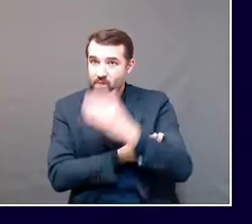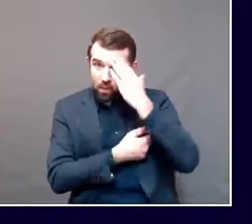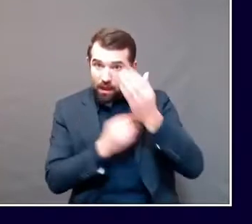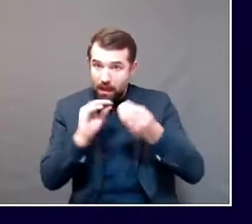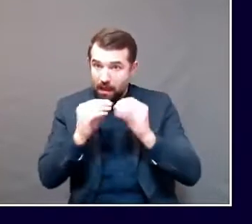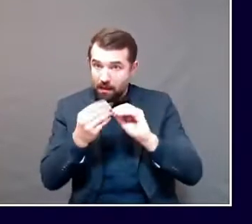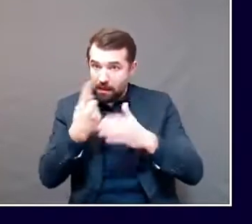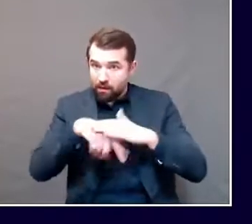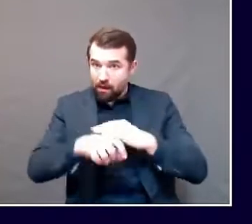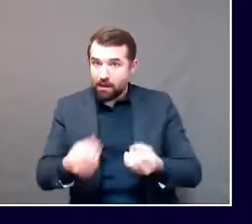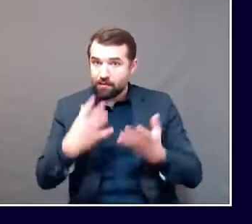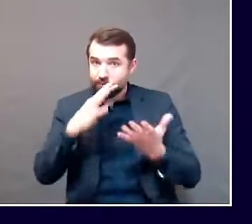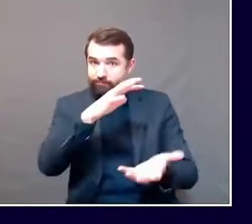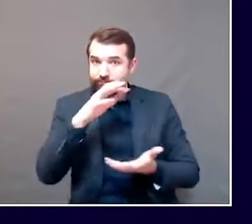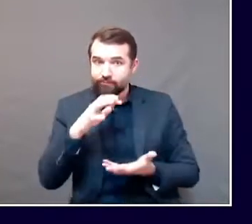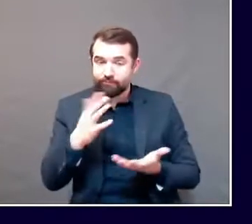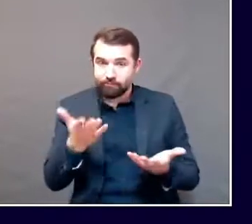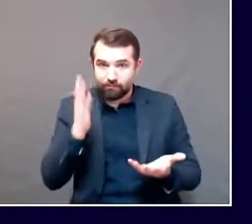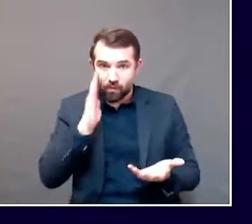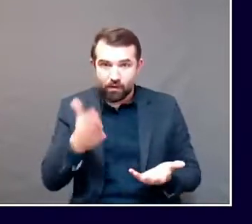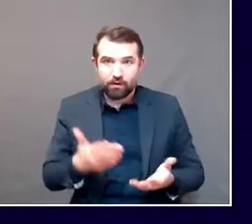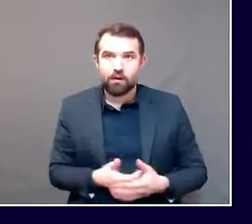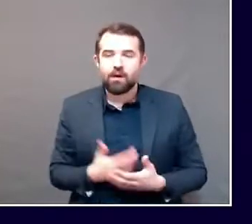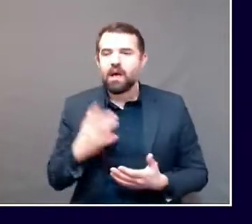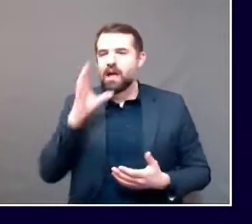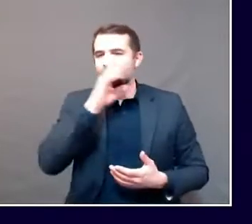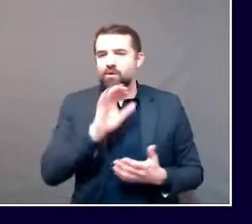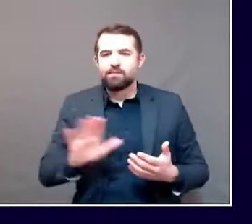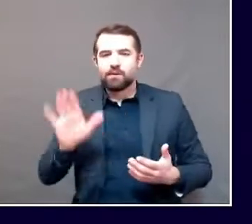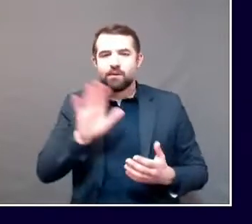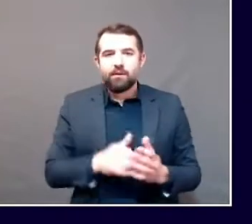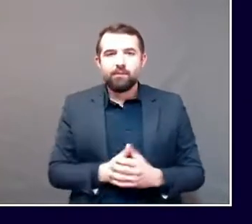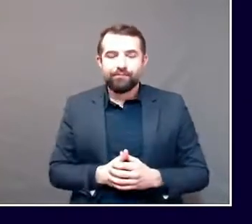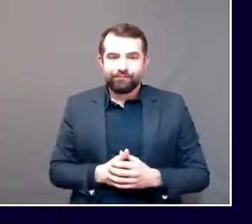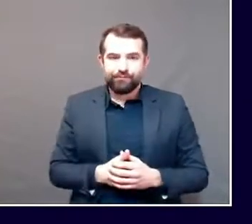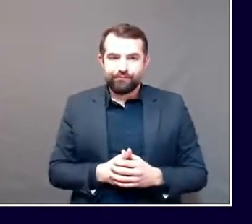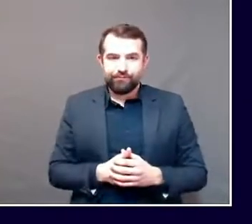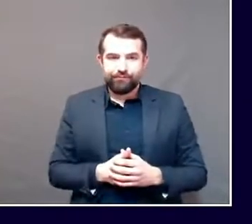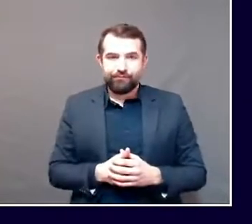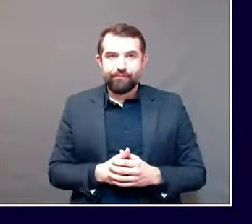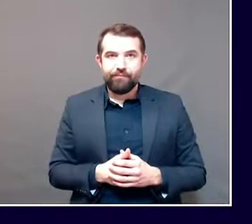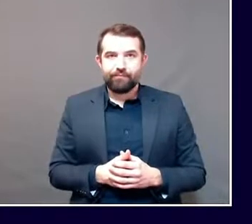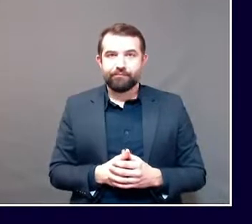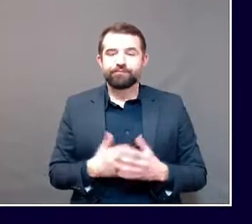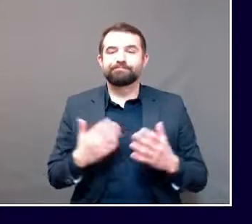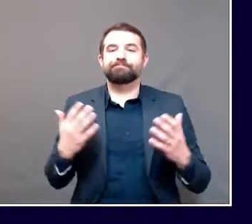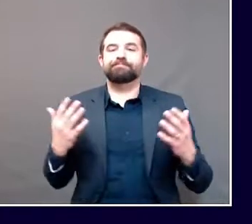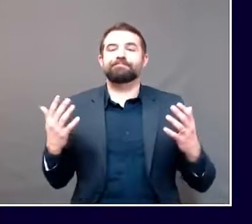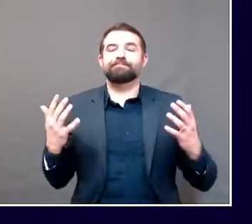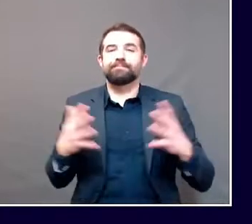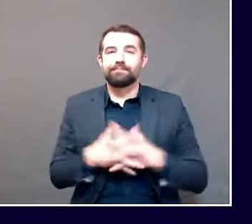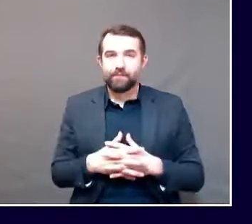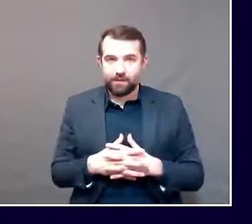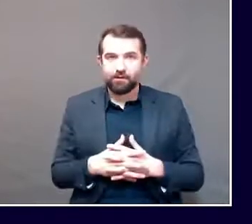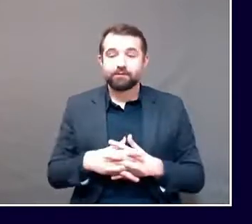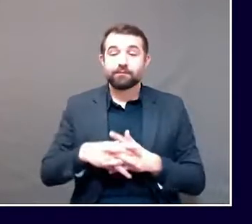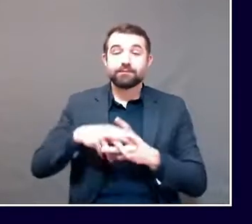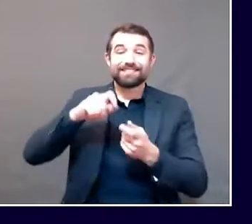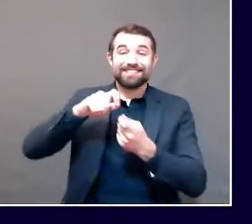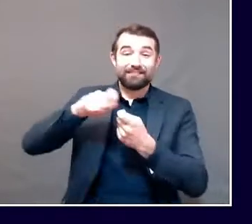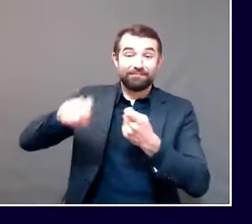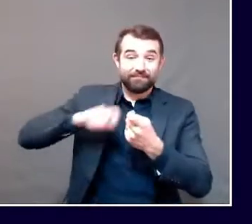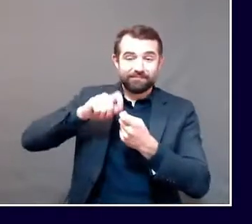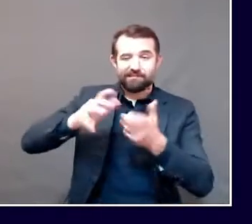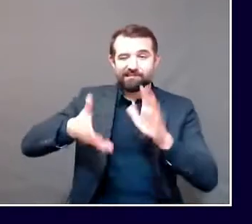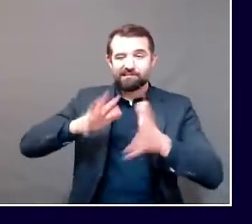week is yet, or have at least an estimate? We have the answer, Joe, is not really. We get an initial